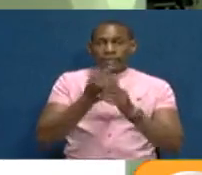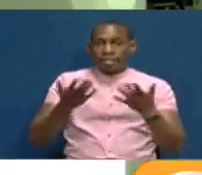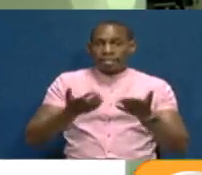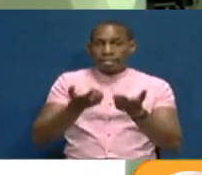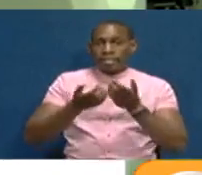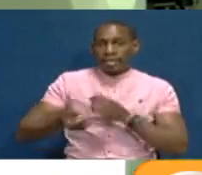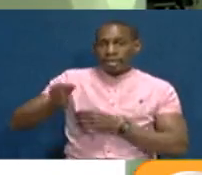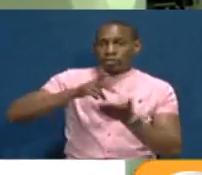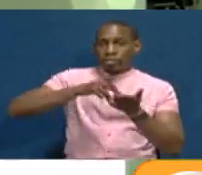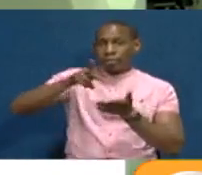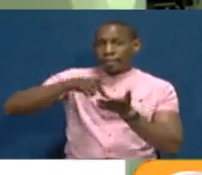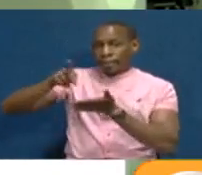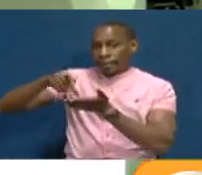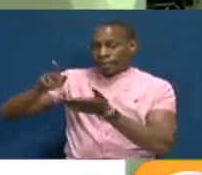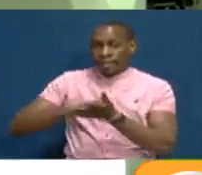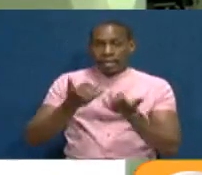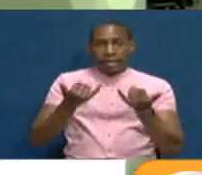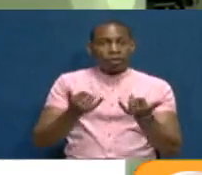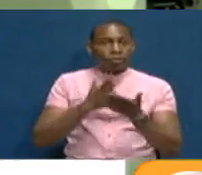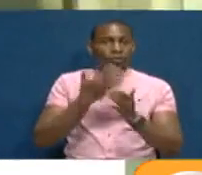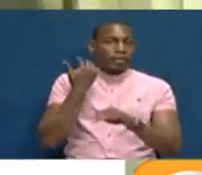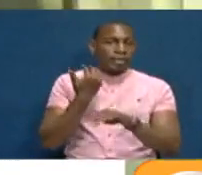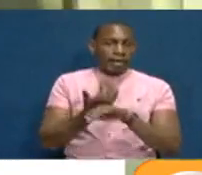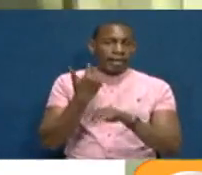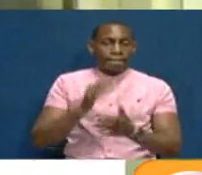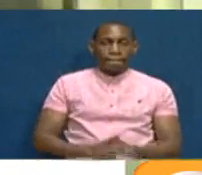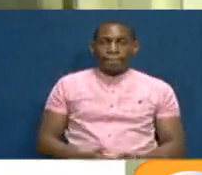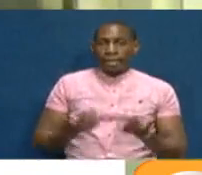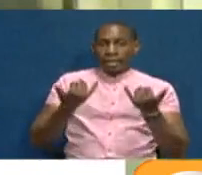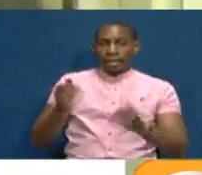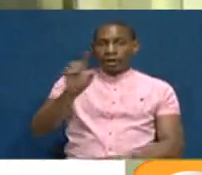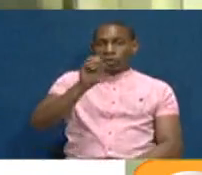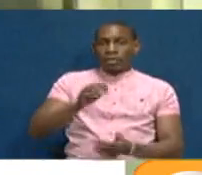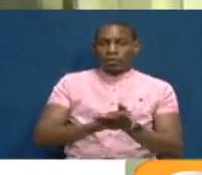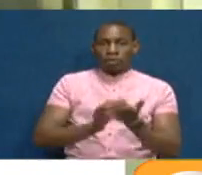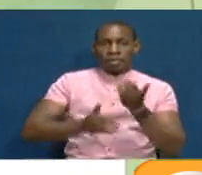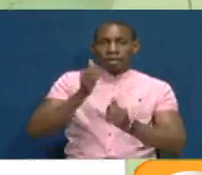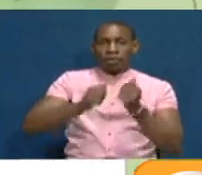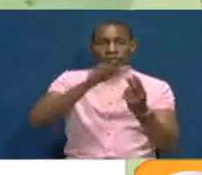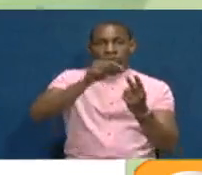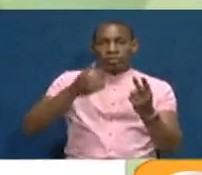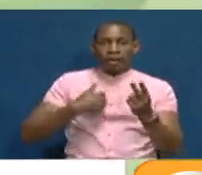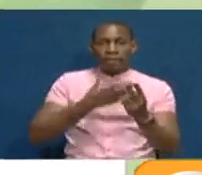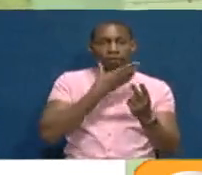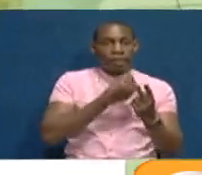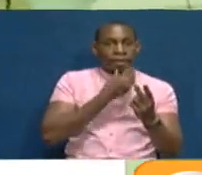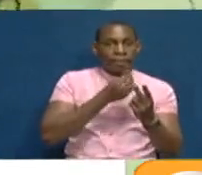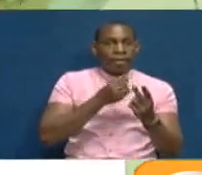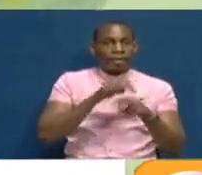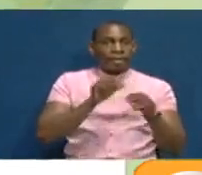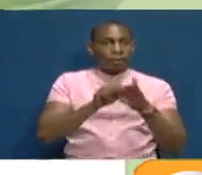require extra payments. Mm-hmm. So they become difficult. So what treatment options are available for male